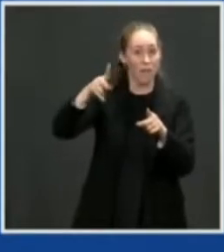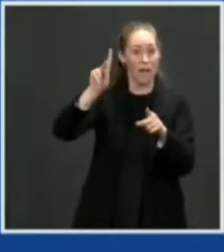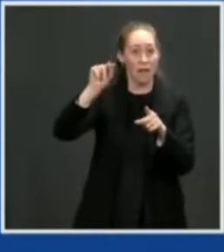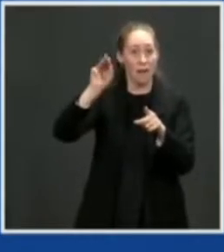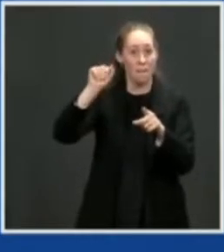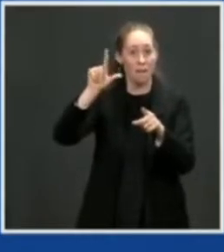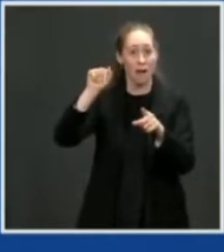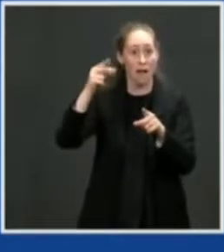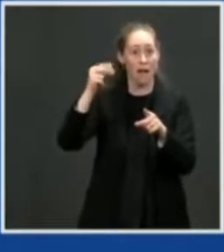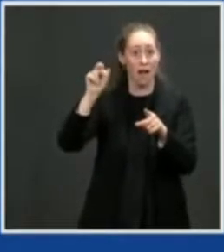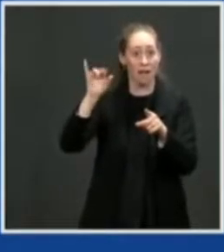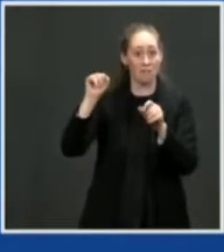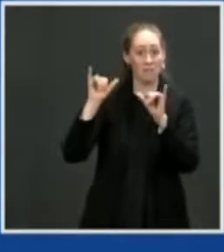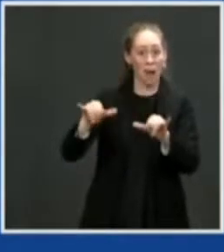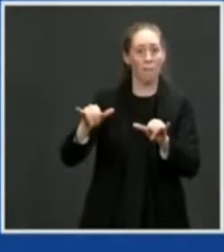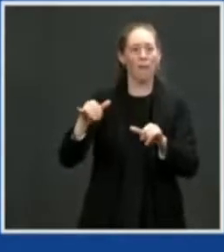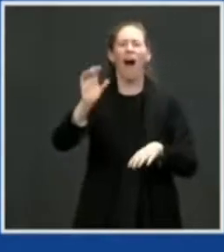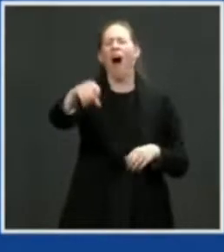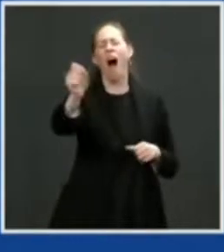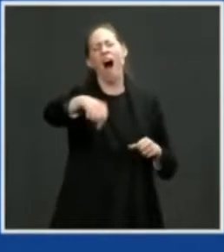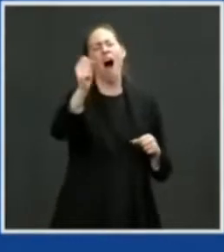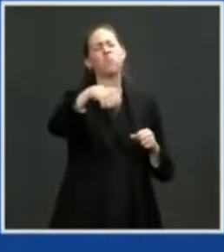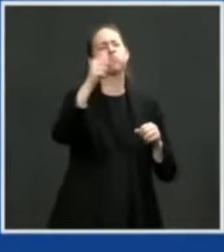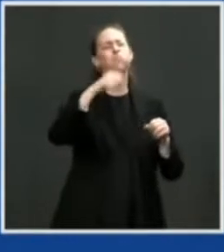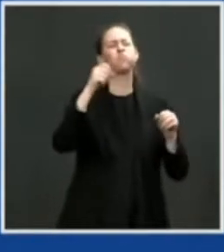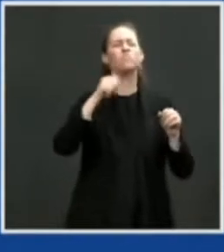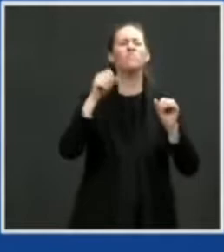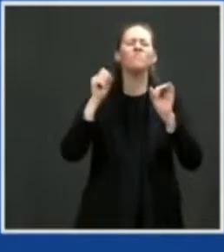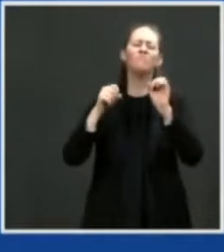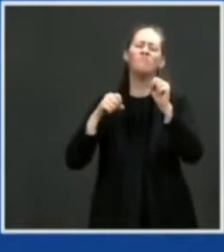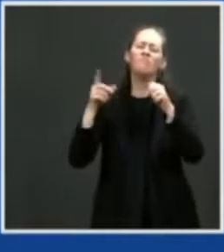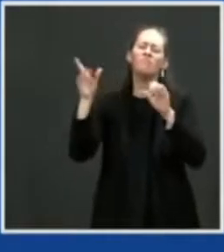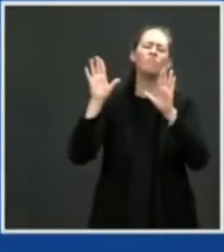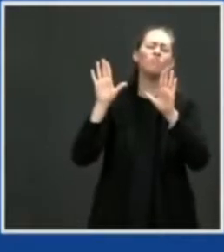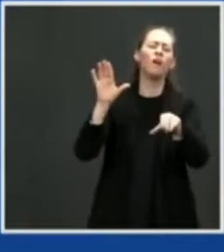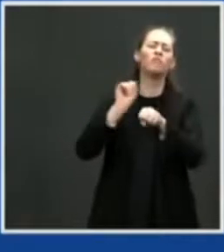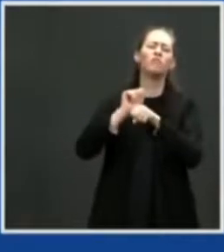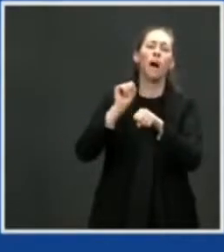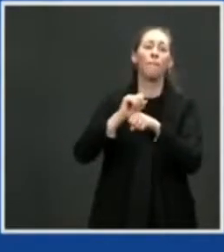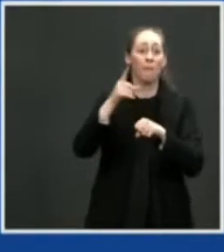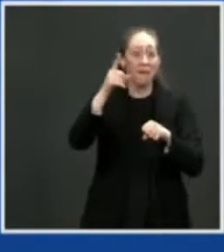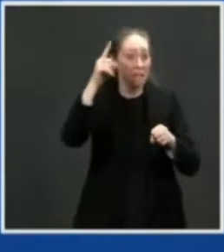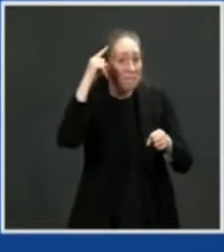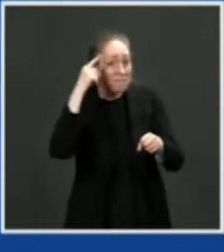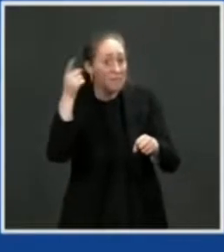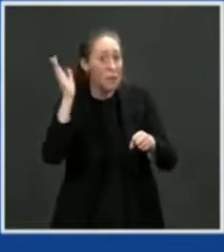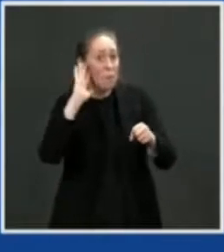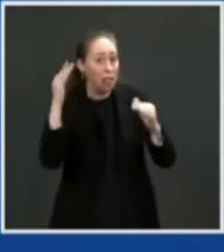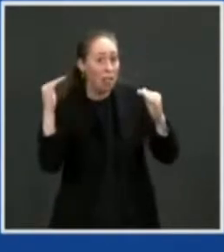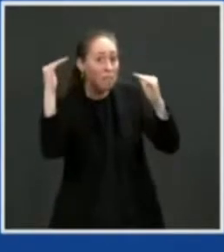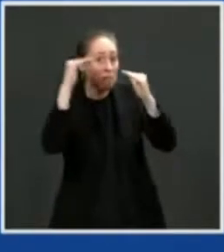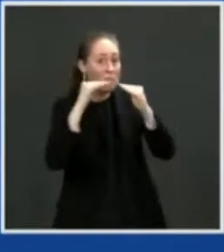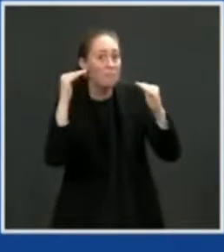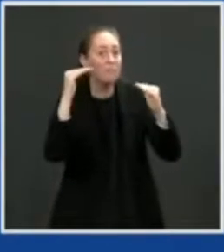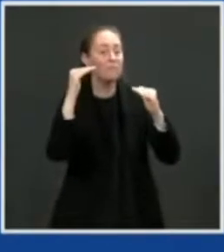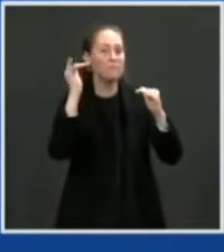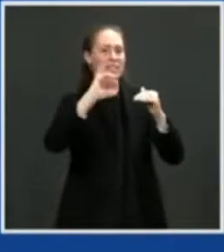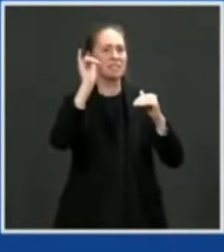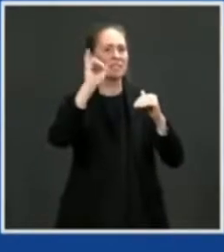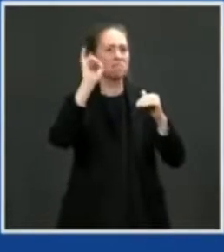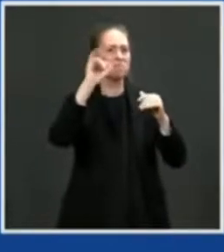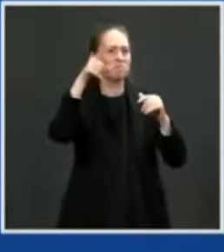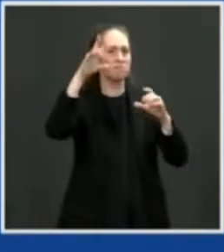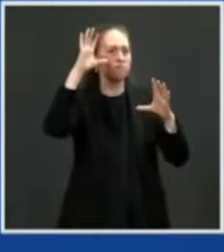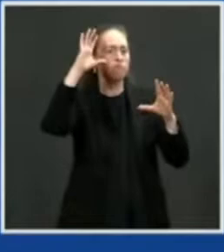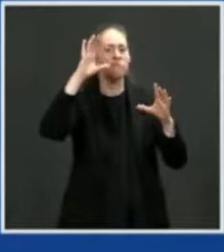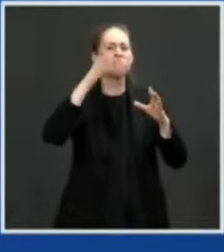job. She's a great partner. President Harris is one of the best. And do you believe you'll be running against former President Trump? Oh, come on. I don't